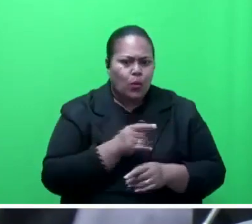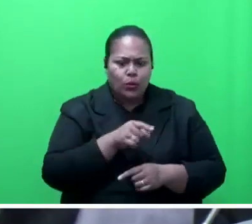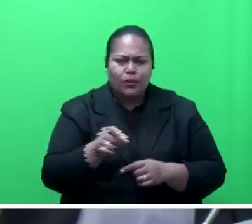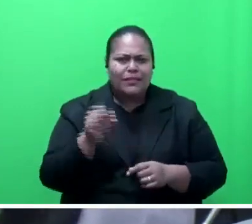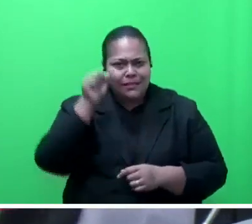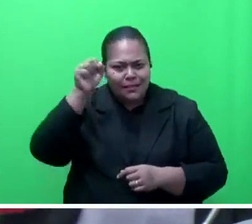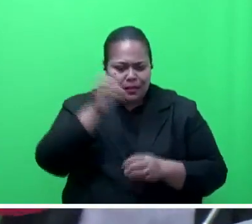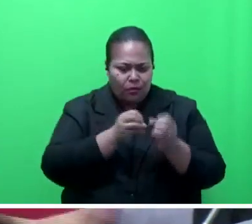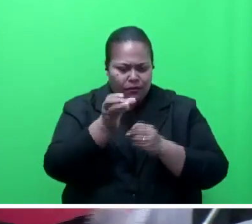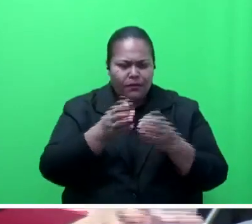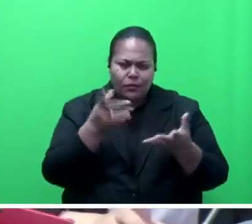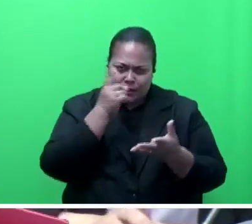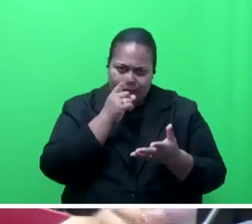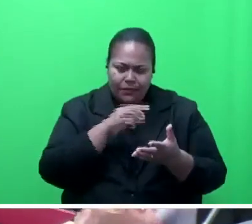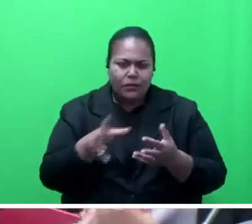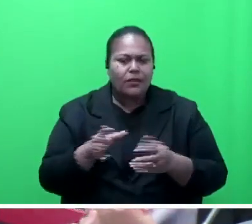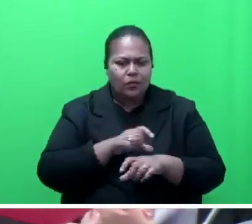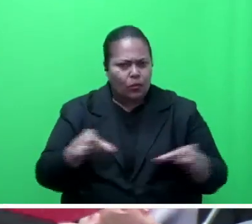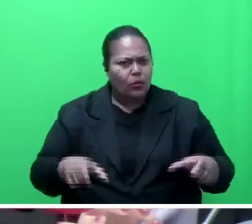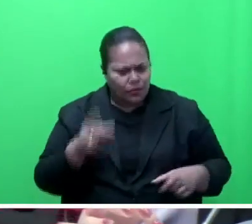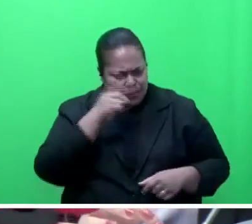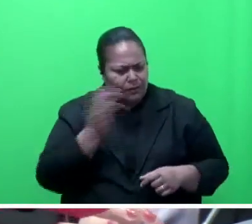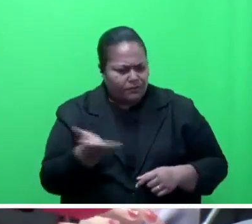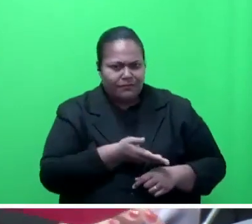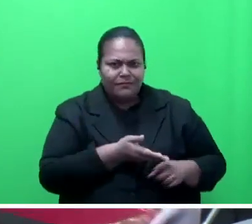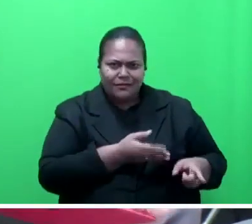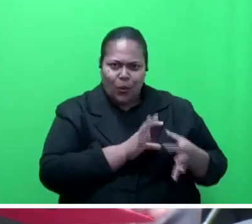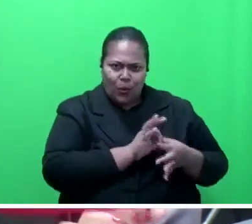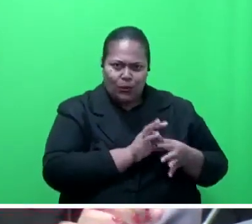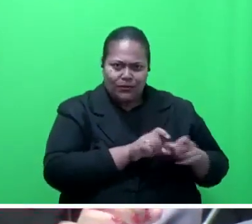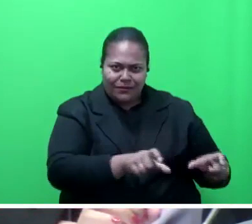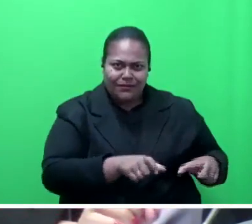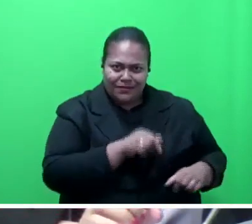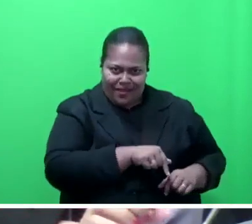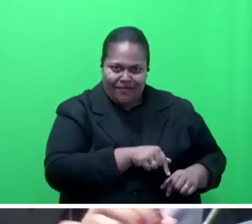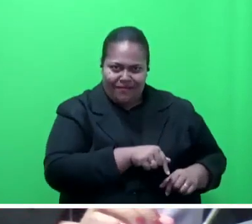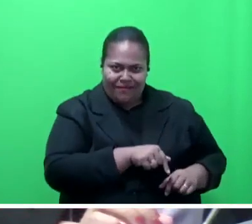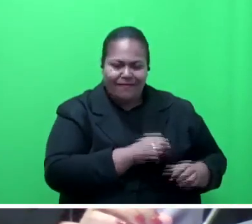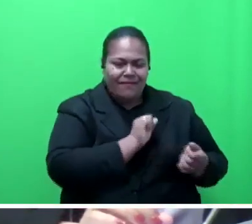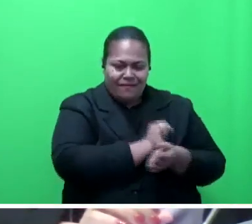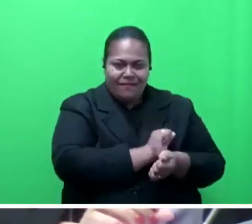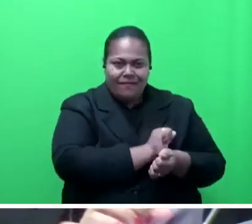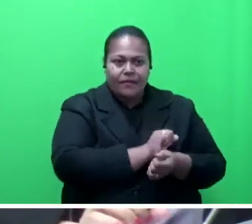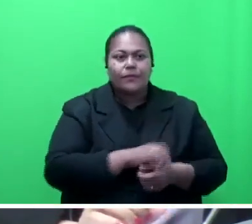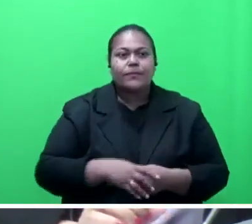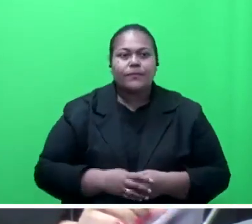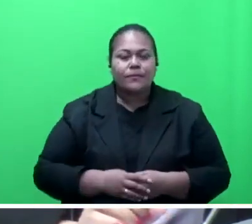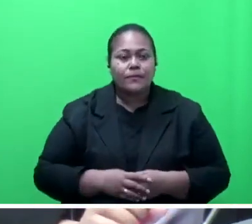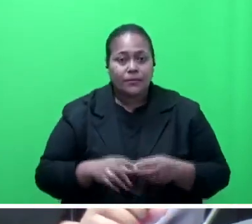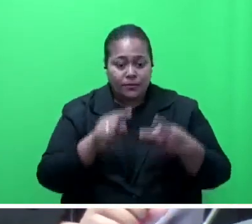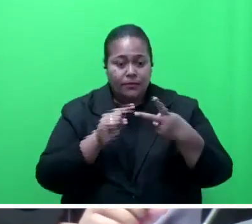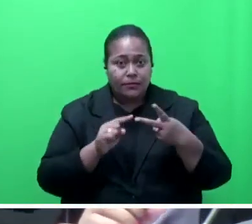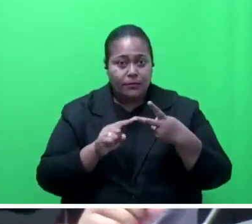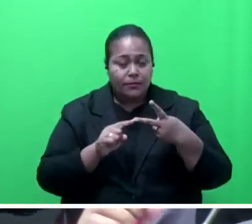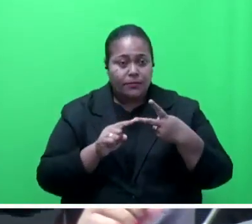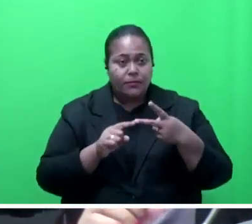these regulations. In other words, should there be hearing, they do have conduct internal hearings within the prison itself, sir. The other issue, Mr. Speaker, sir,